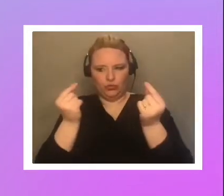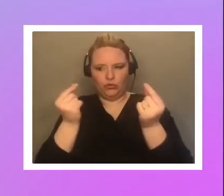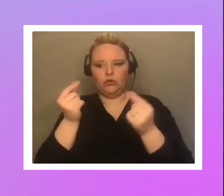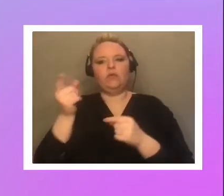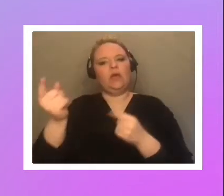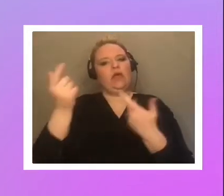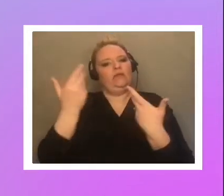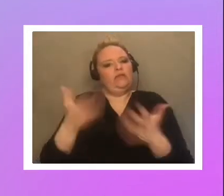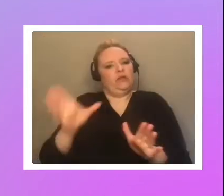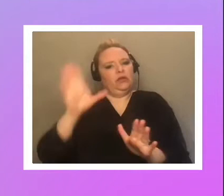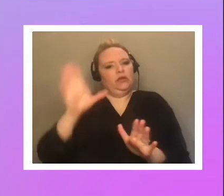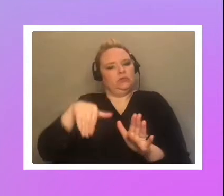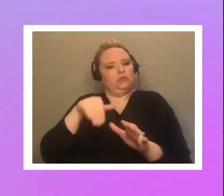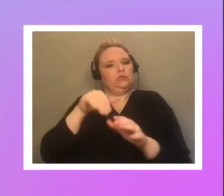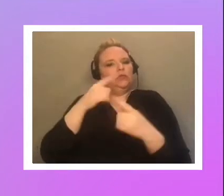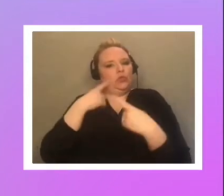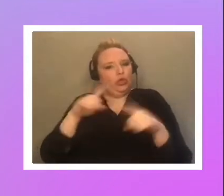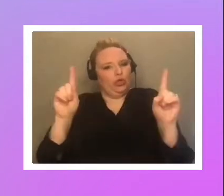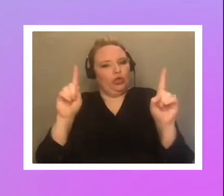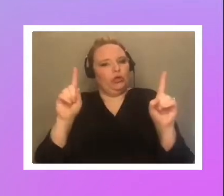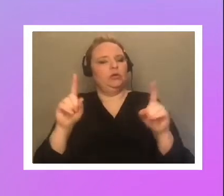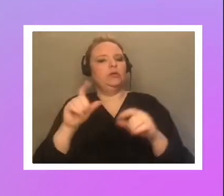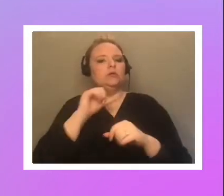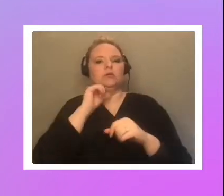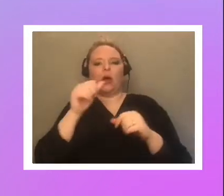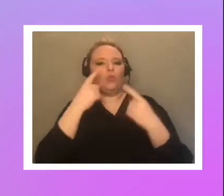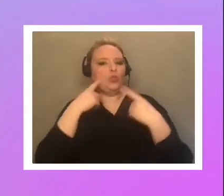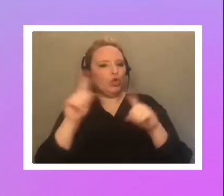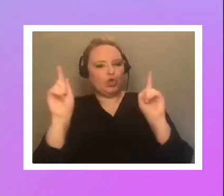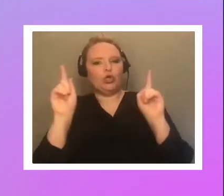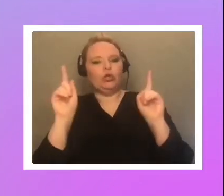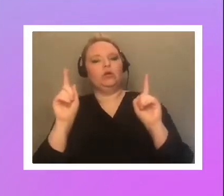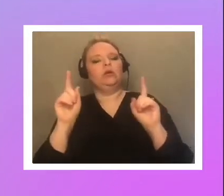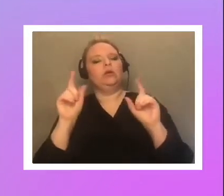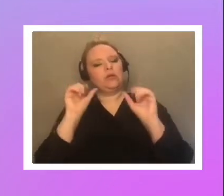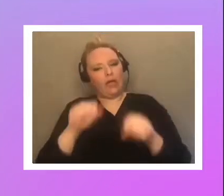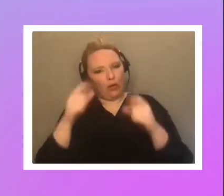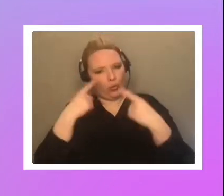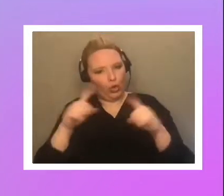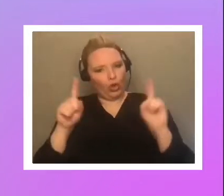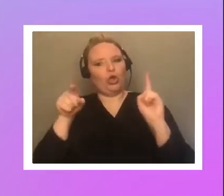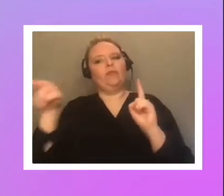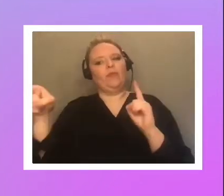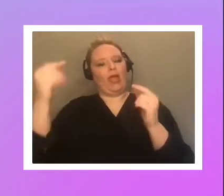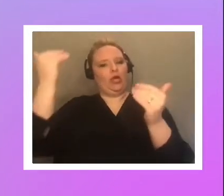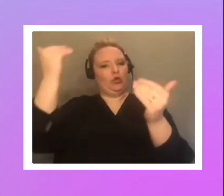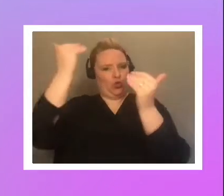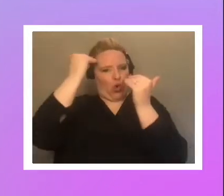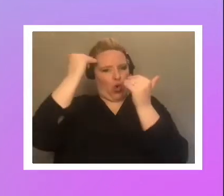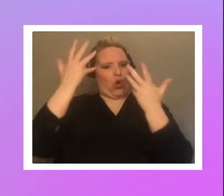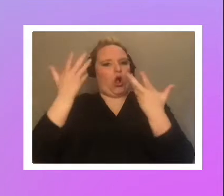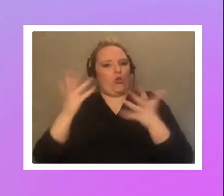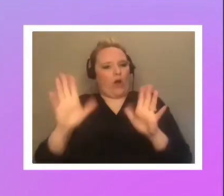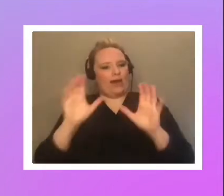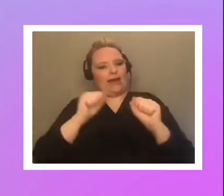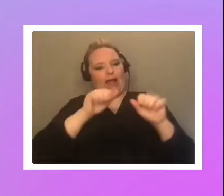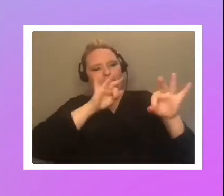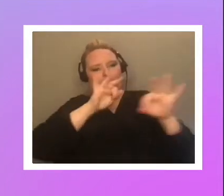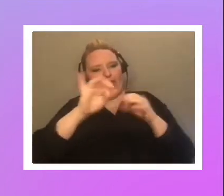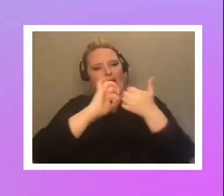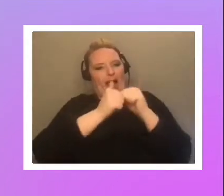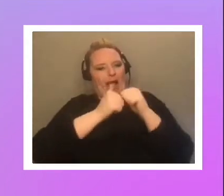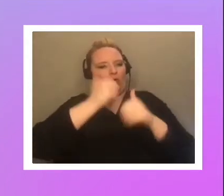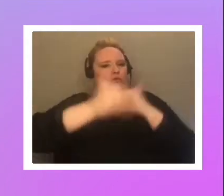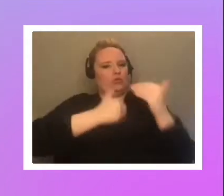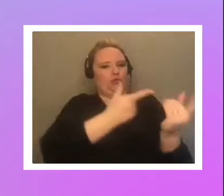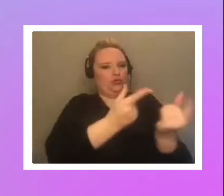what hasn't worked, what can work, and they can walk you through the life cycle process.